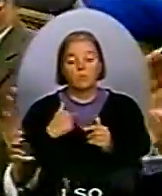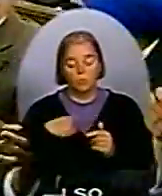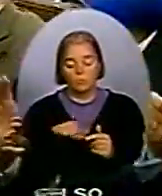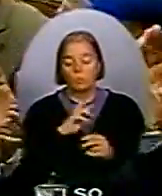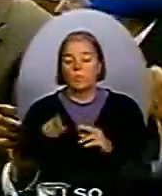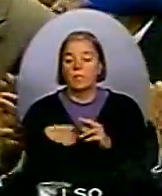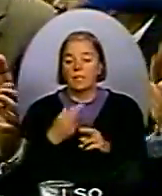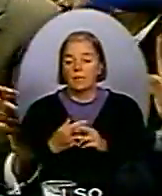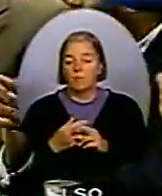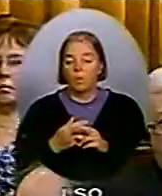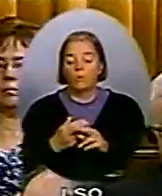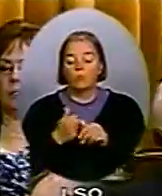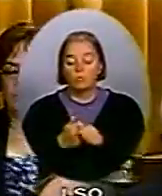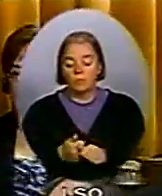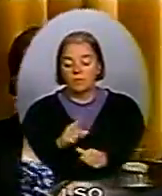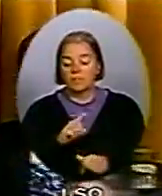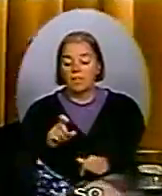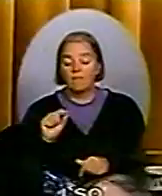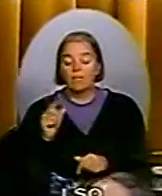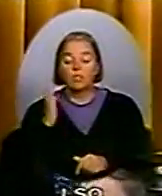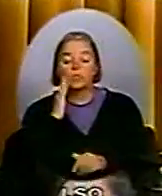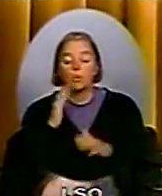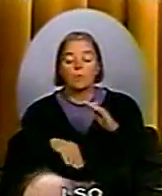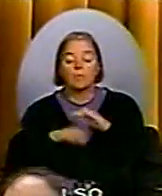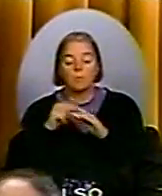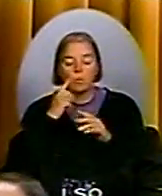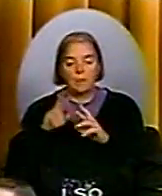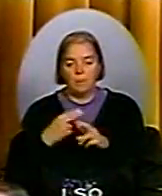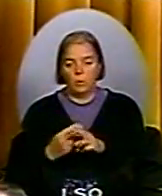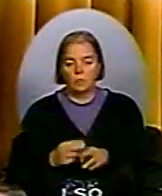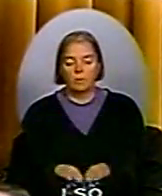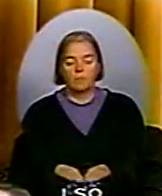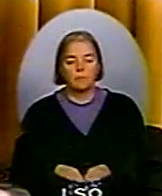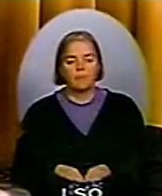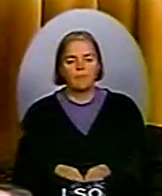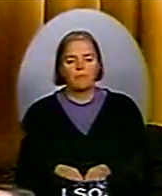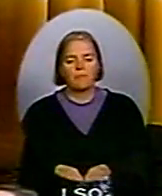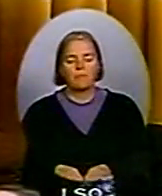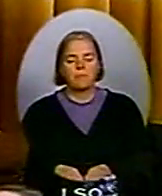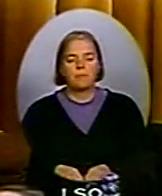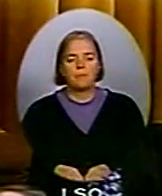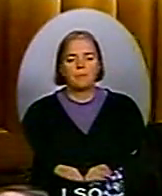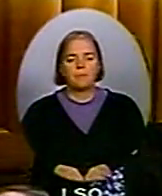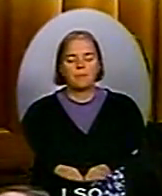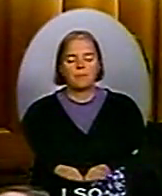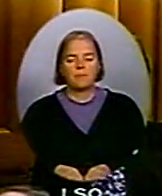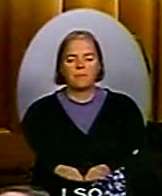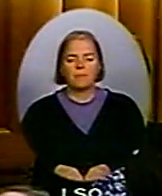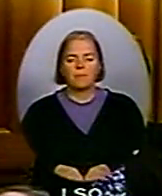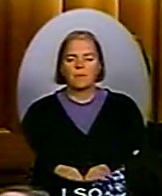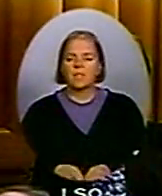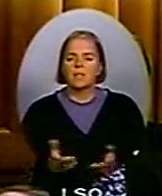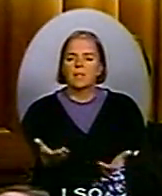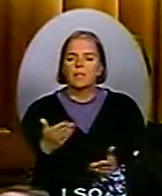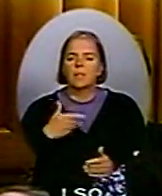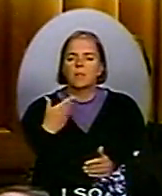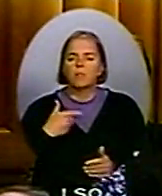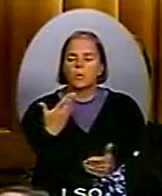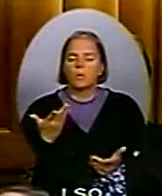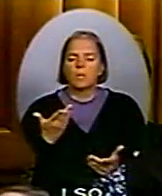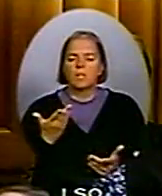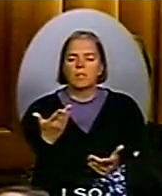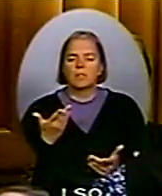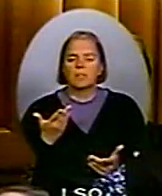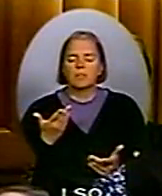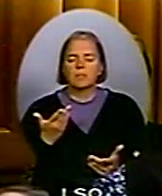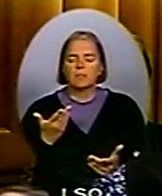Timmins-James. So then why is the parliamentary budget officer taking him to get to court for basic information for